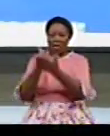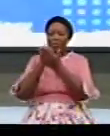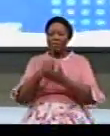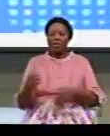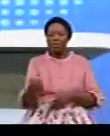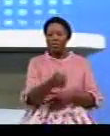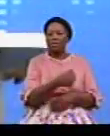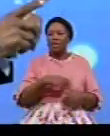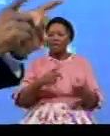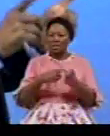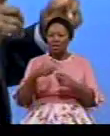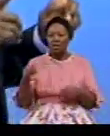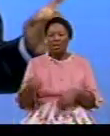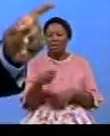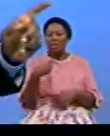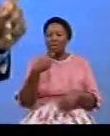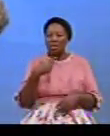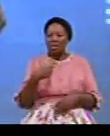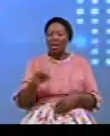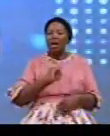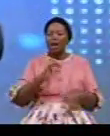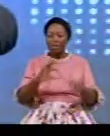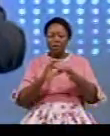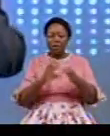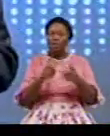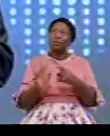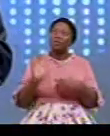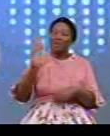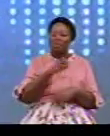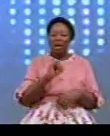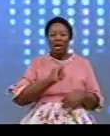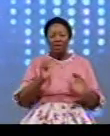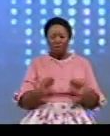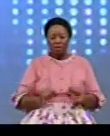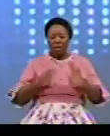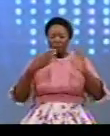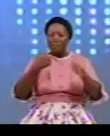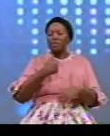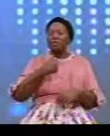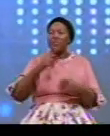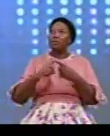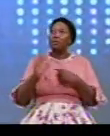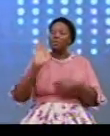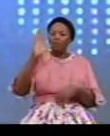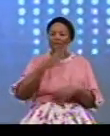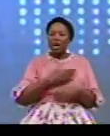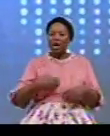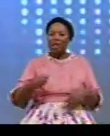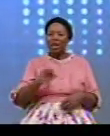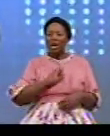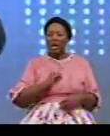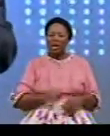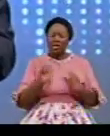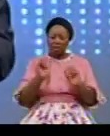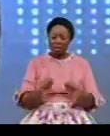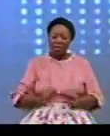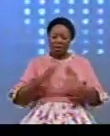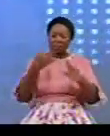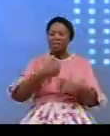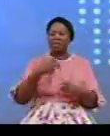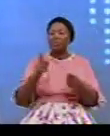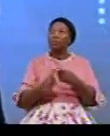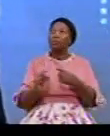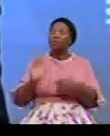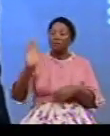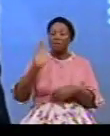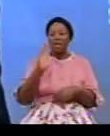they say, the heart, I belong to the conscience, I saw the inner life of the sinner